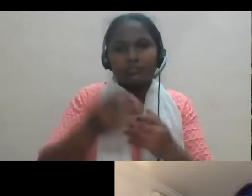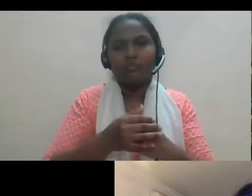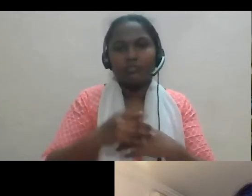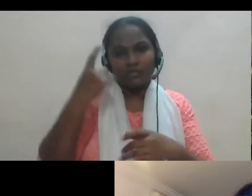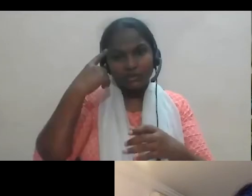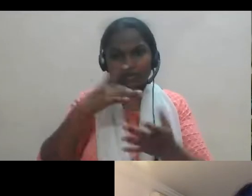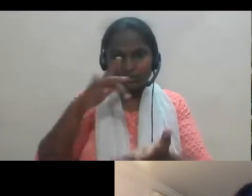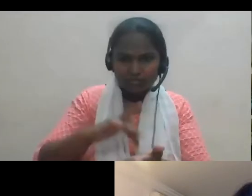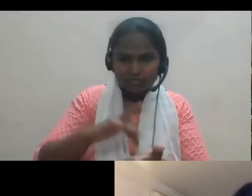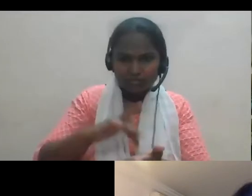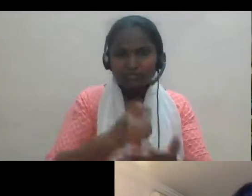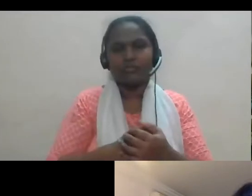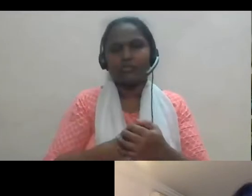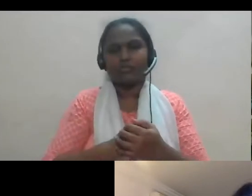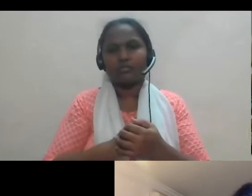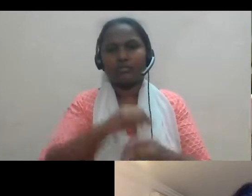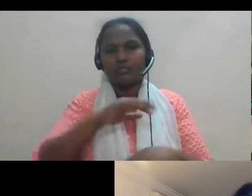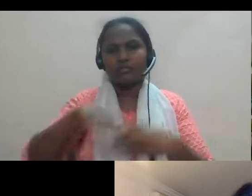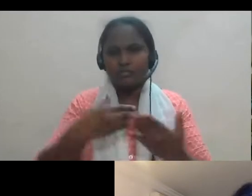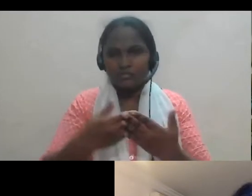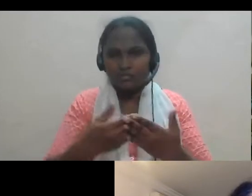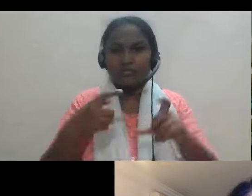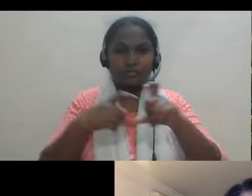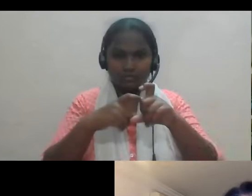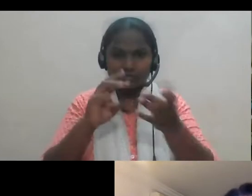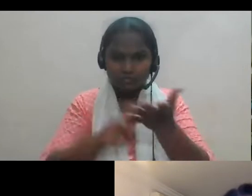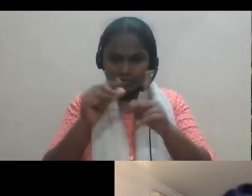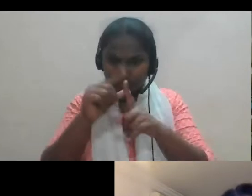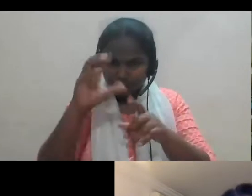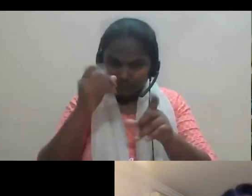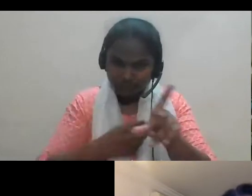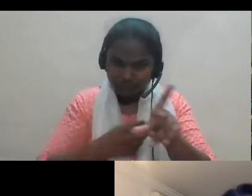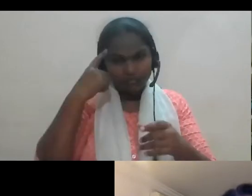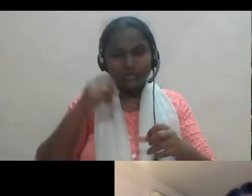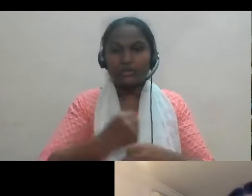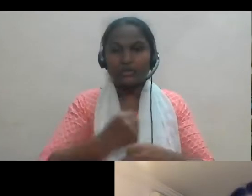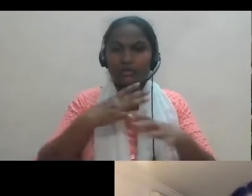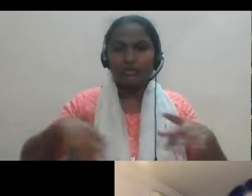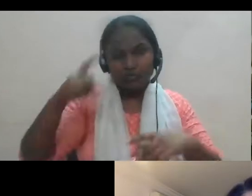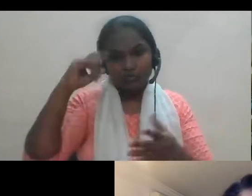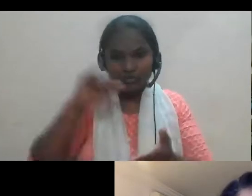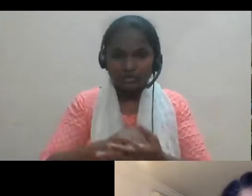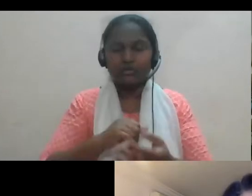our positions, of all our employees. So I was very grateful for that